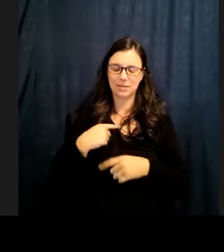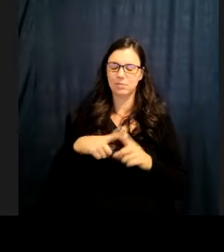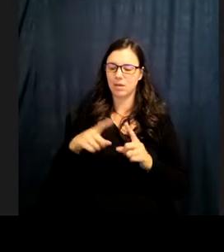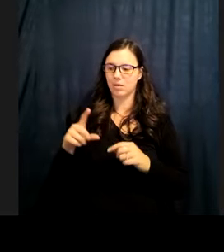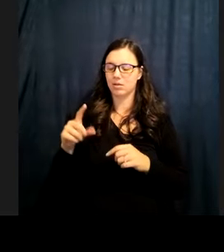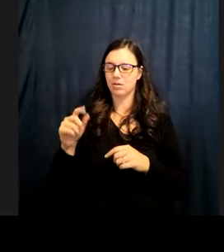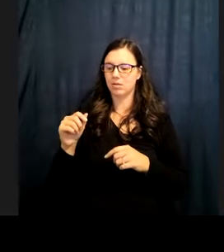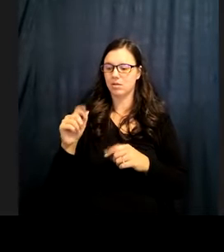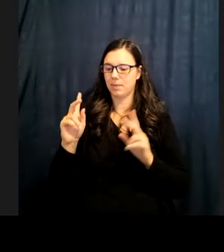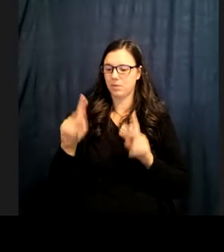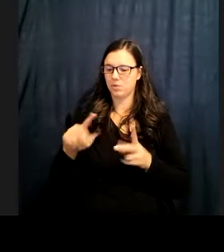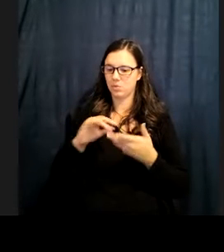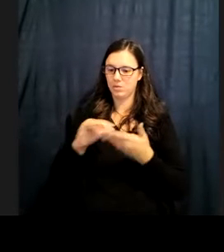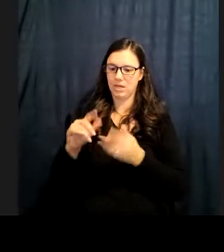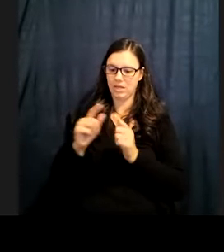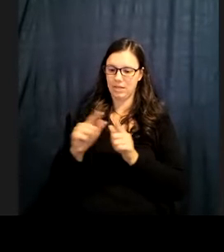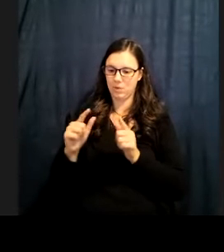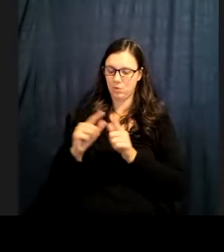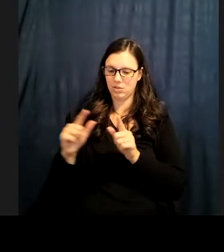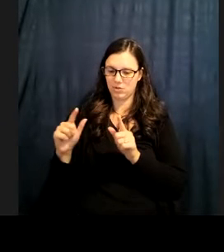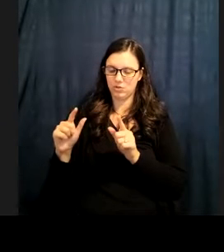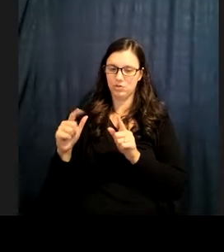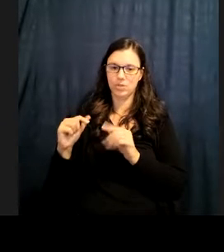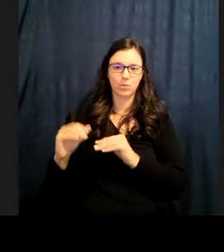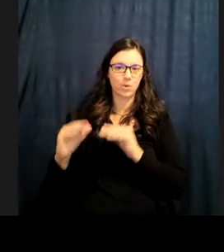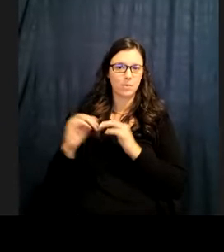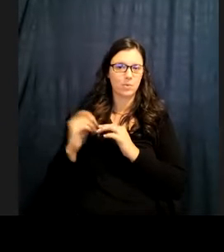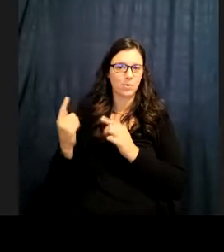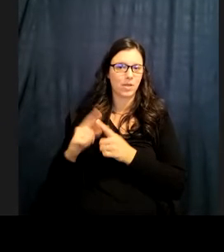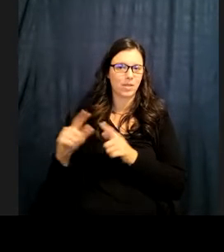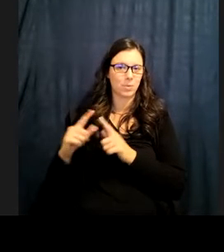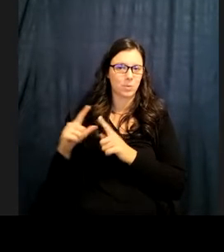a person who studied language, and he grew up with a language where